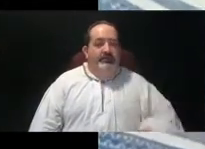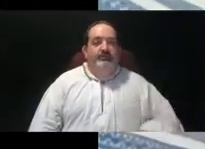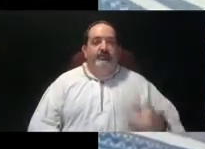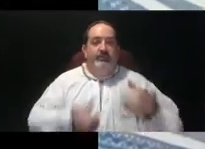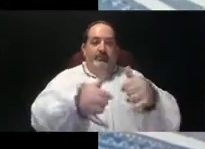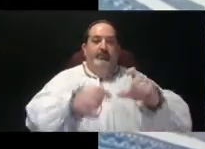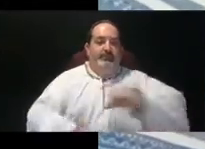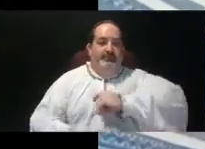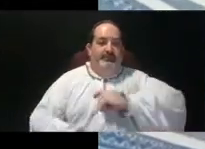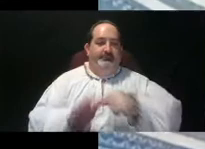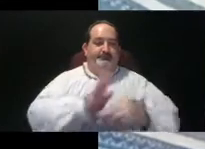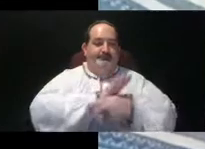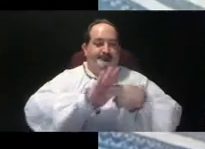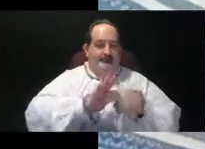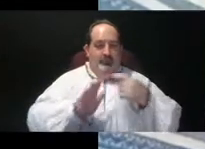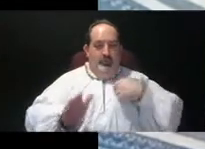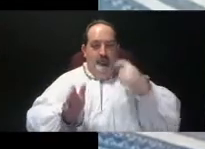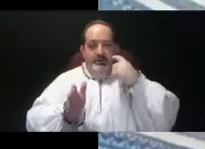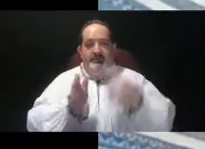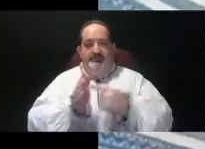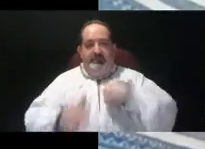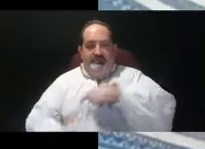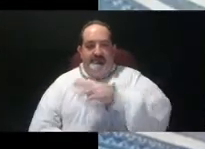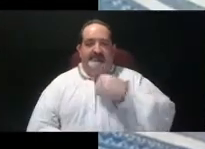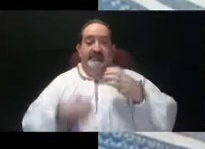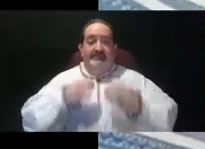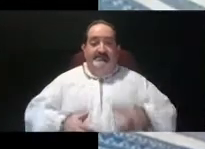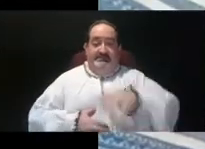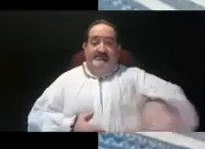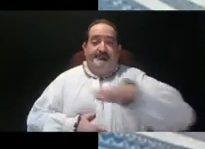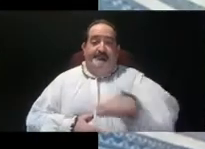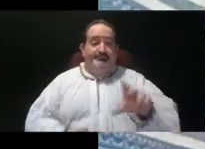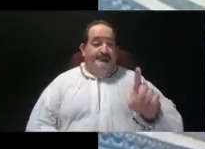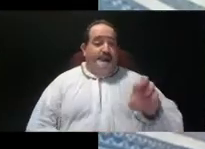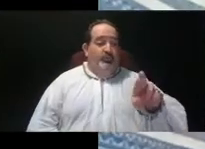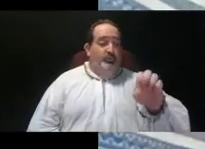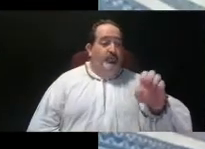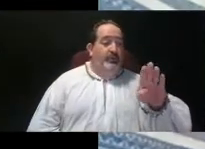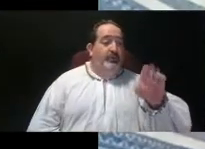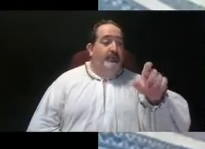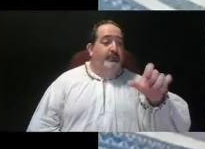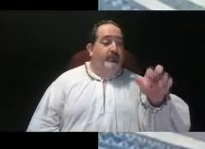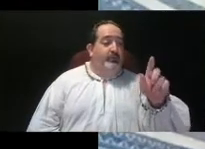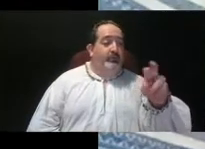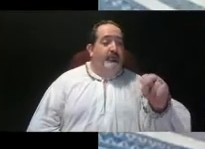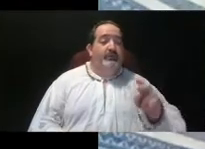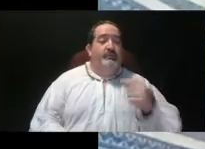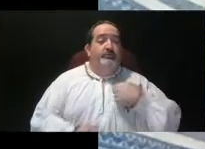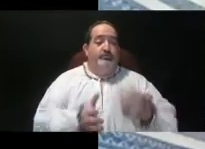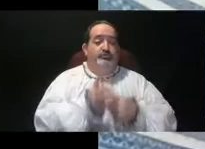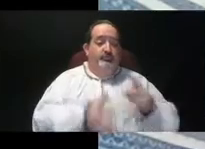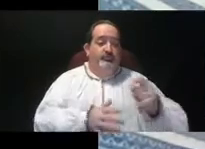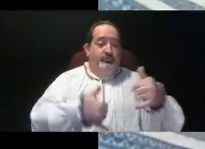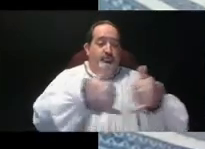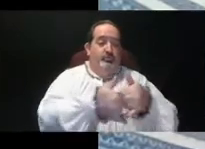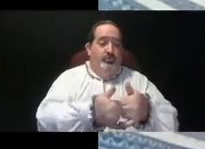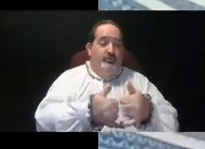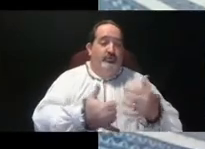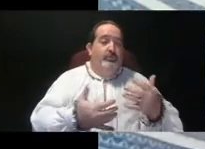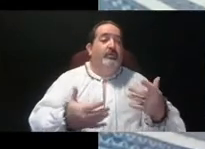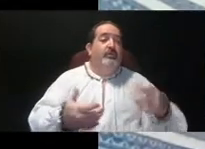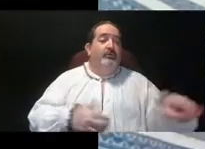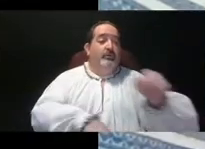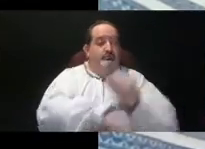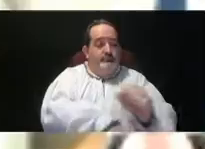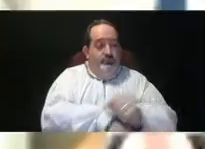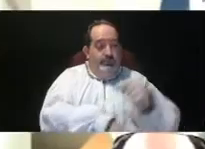awarding of this medallion signifies a recognition by us and the citizens of Dreiburgen that you are richly deserving of this award for your efforts in the service of our